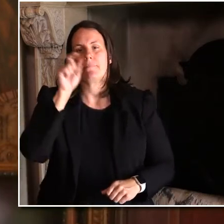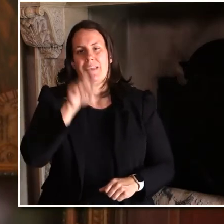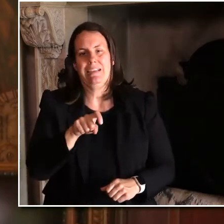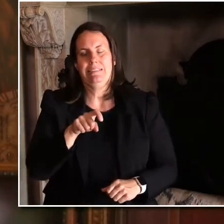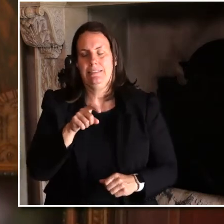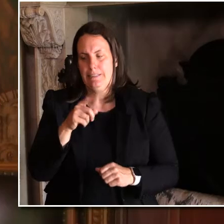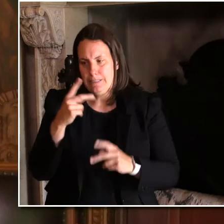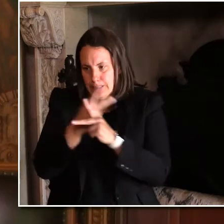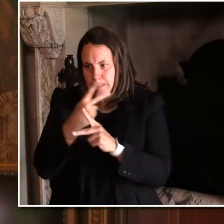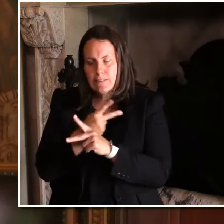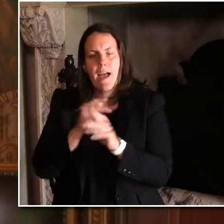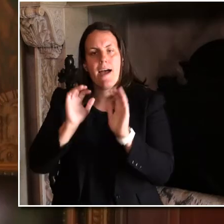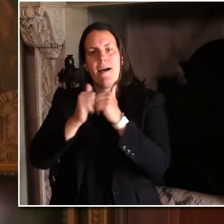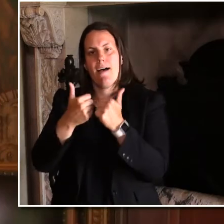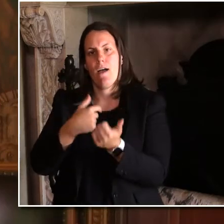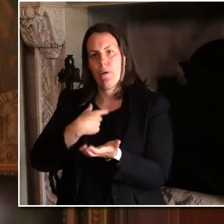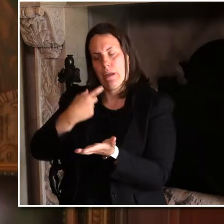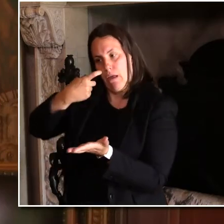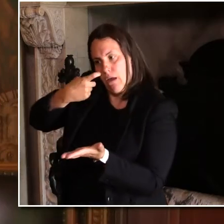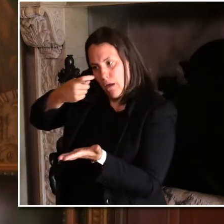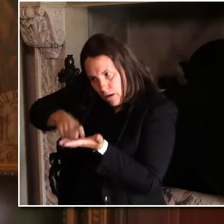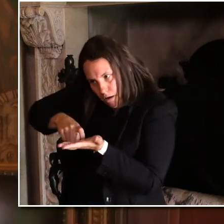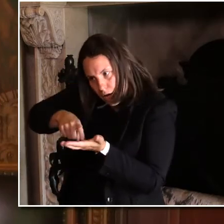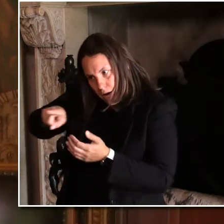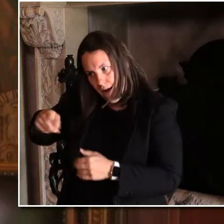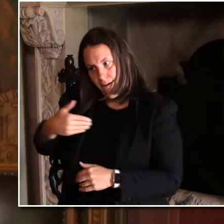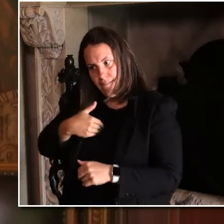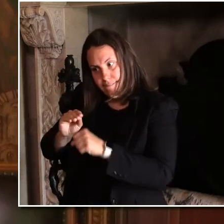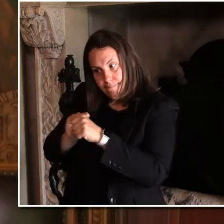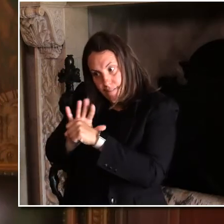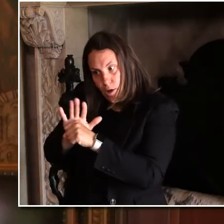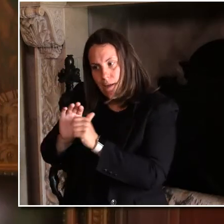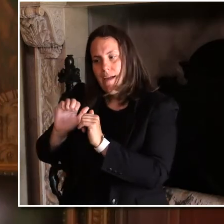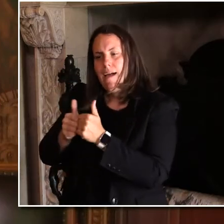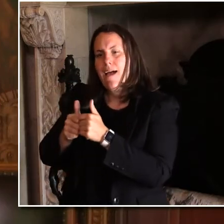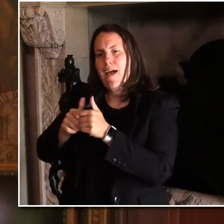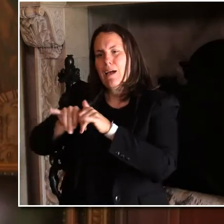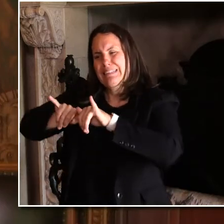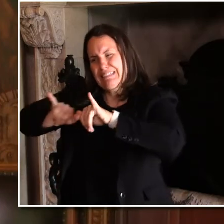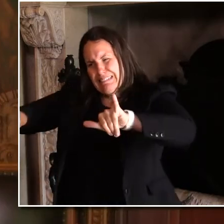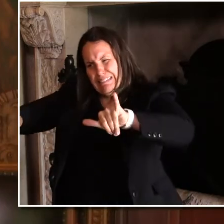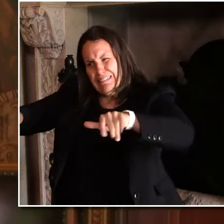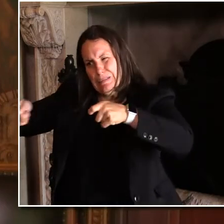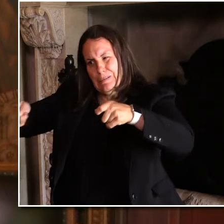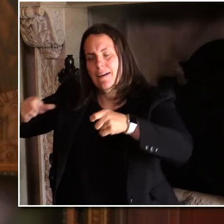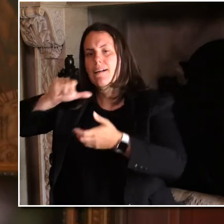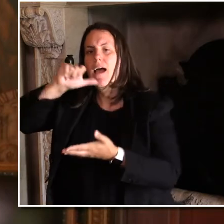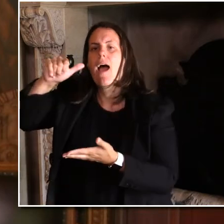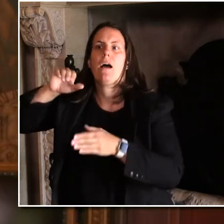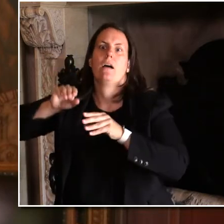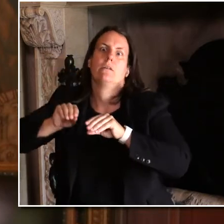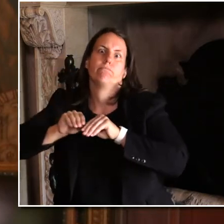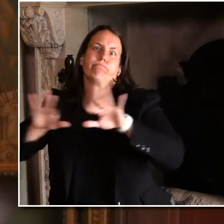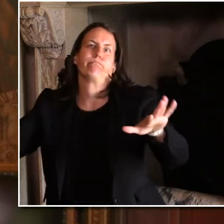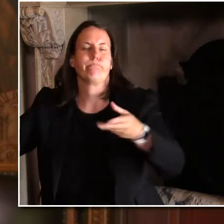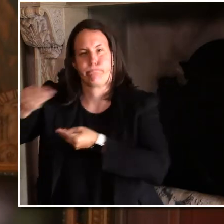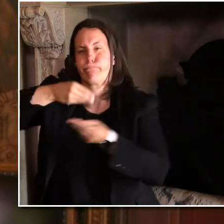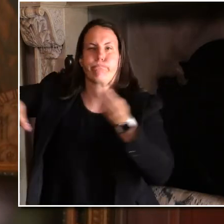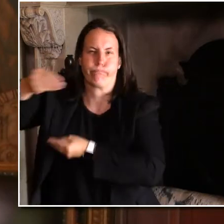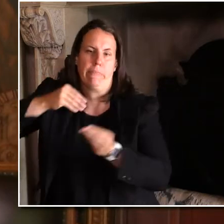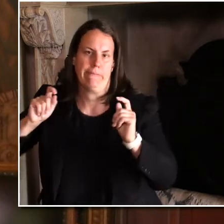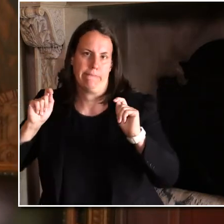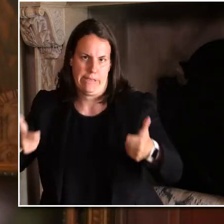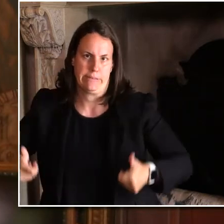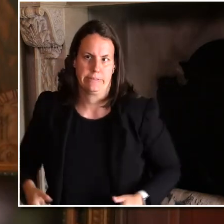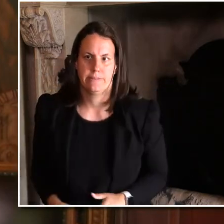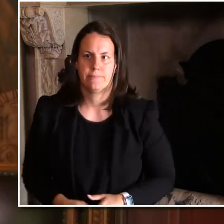right now, the better we can drive down our numbers of new cases, the lower the risk of local epidemics flaring up.